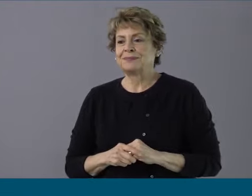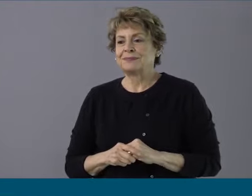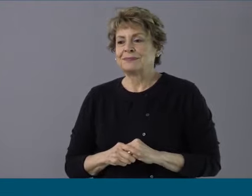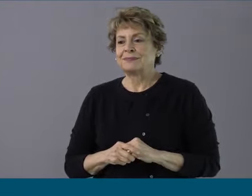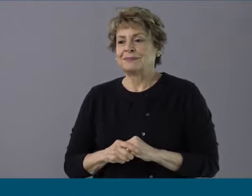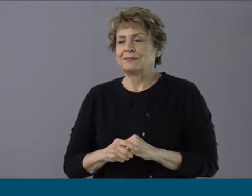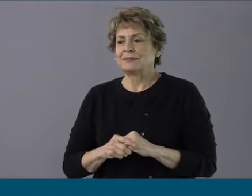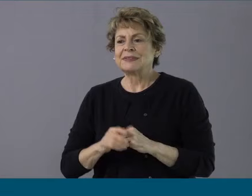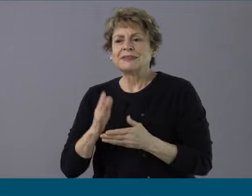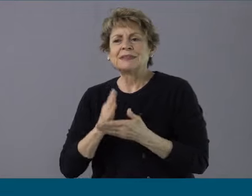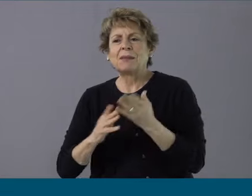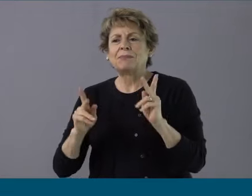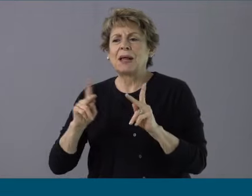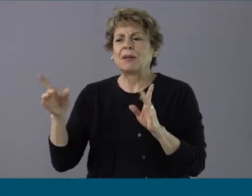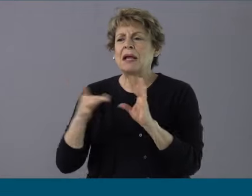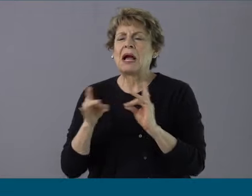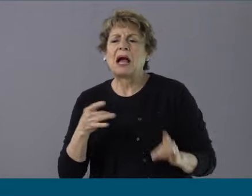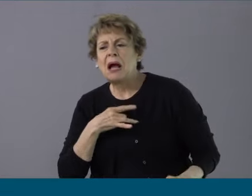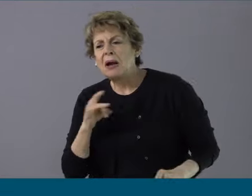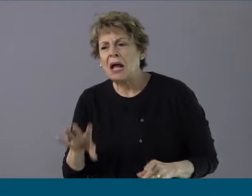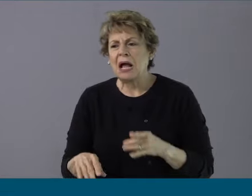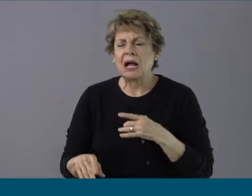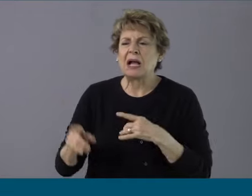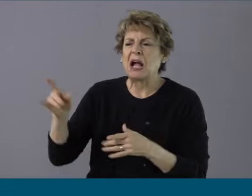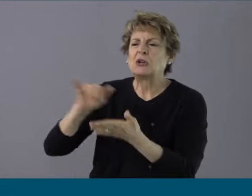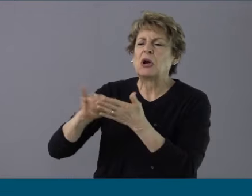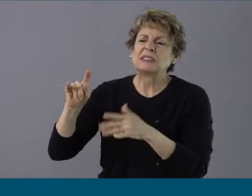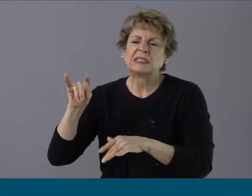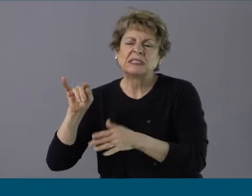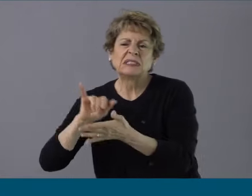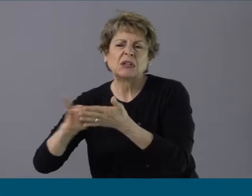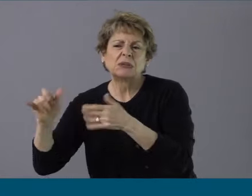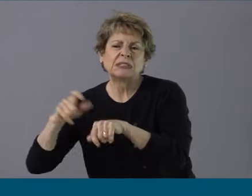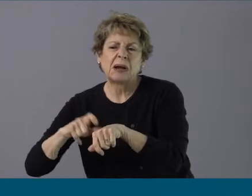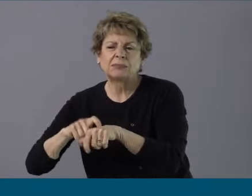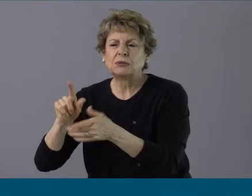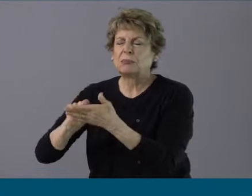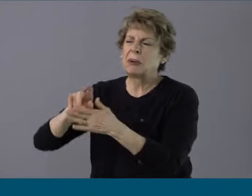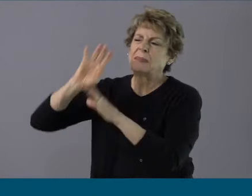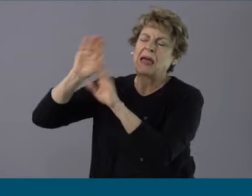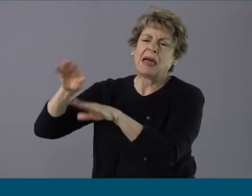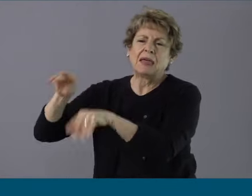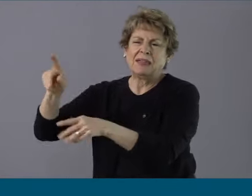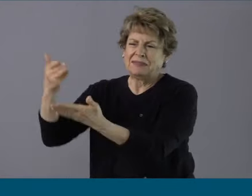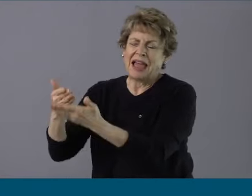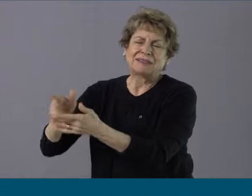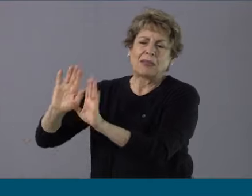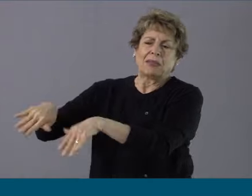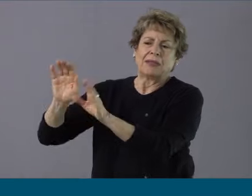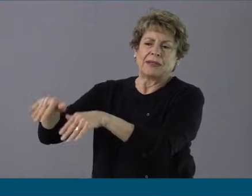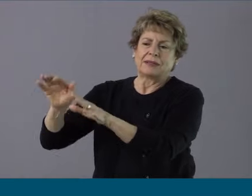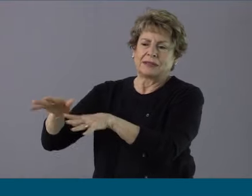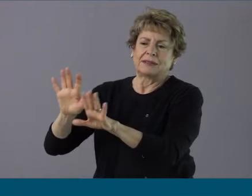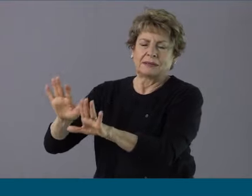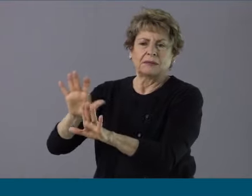and prefer that I wouldn't use the New York Times. Well, let's take a look to CNN.